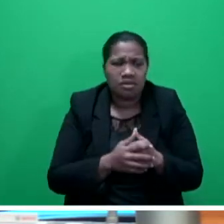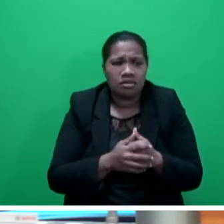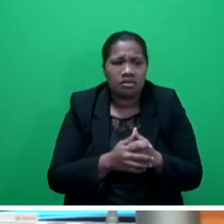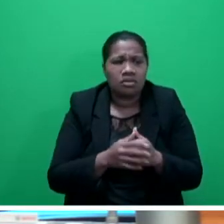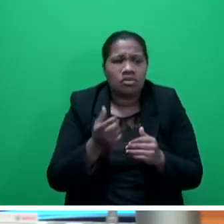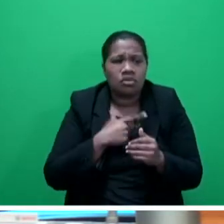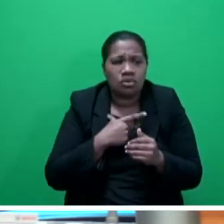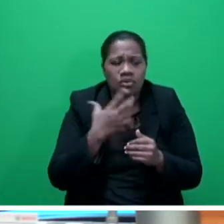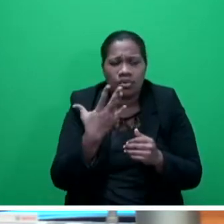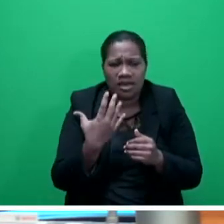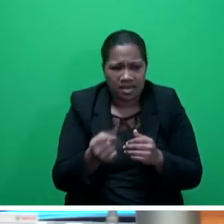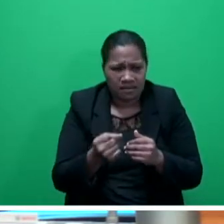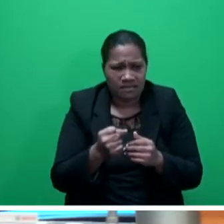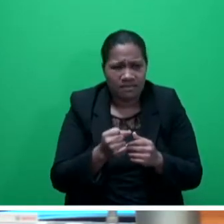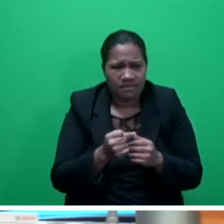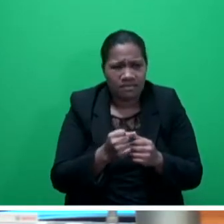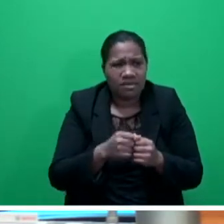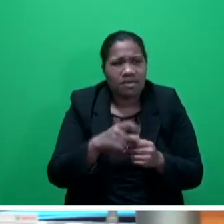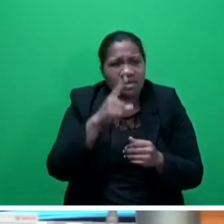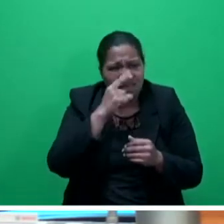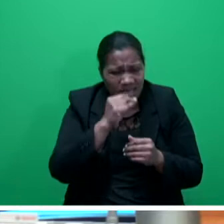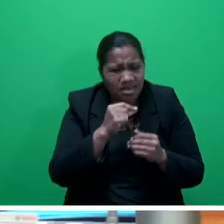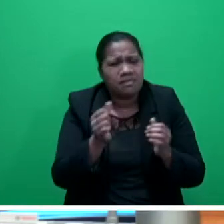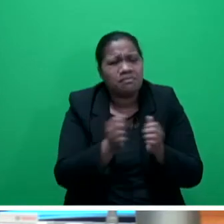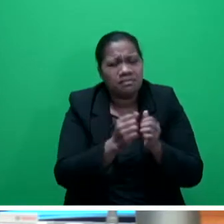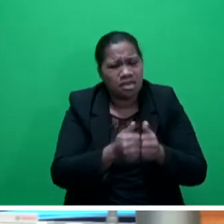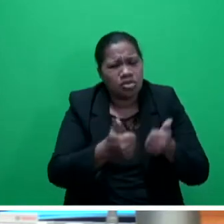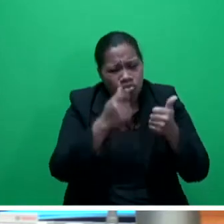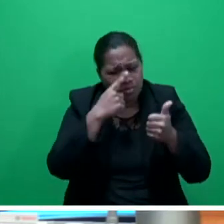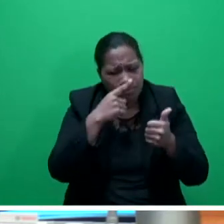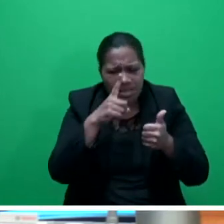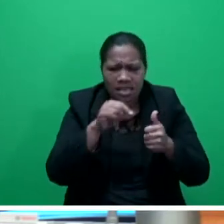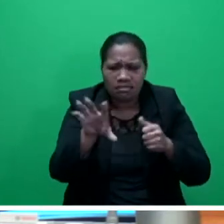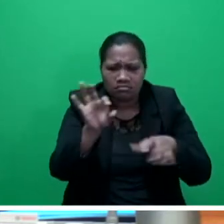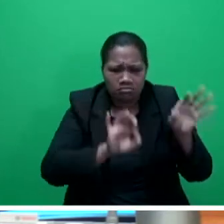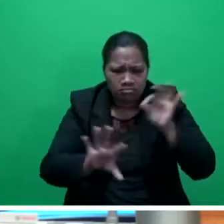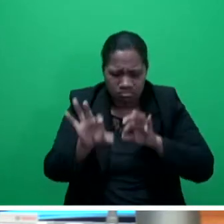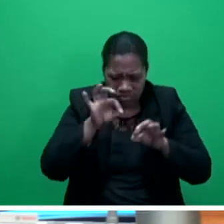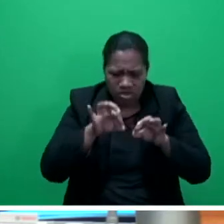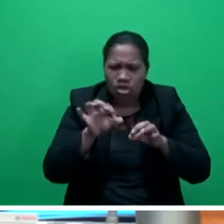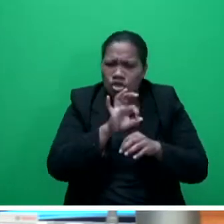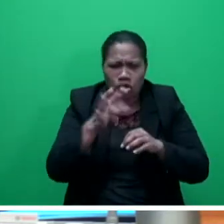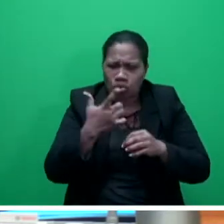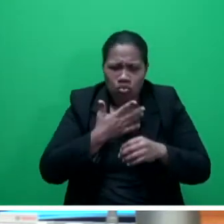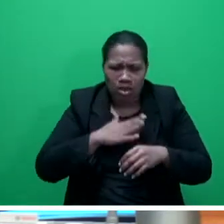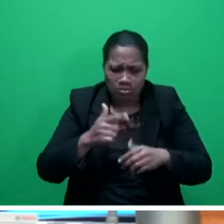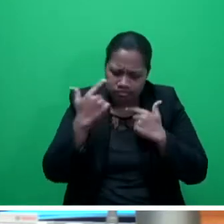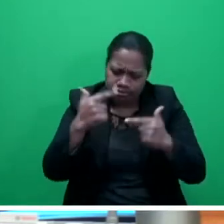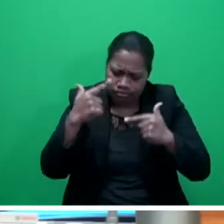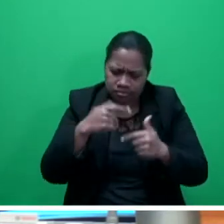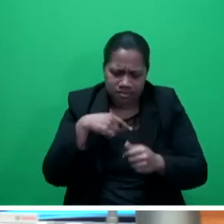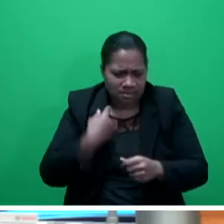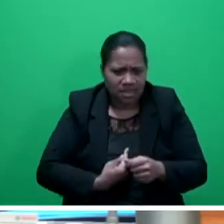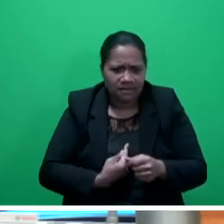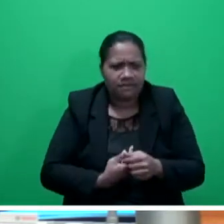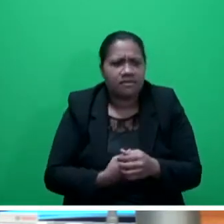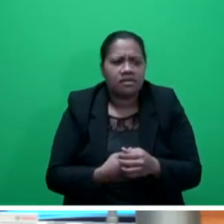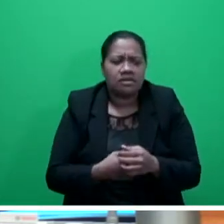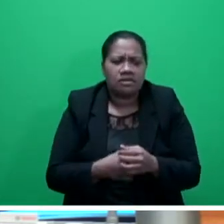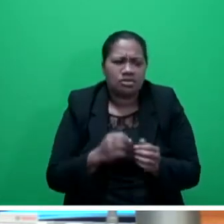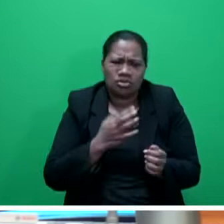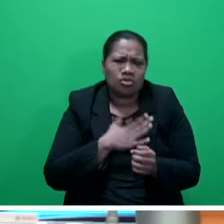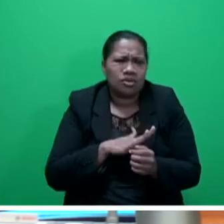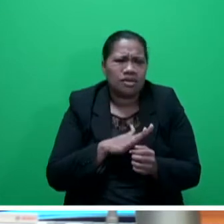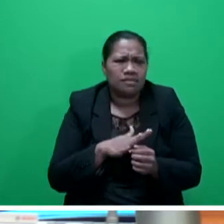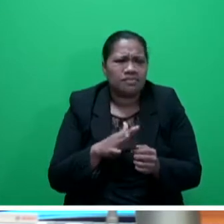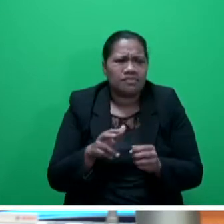ability to attract many good people as possible, and we don't want to restrict ourselves. You could actually have a situation, perhaps the VC